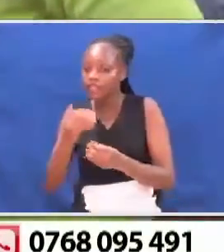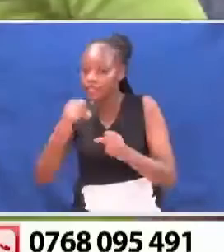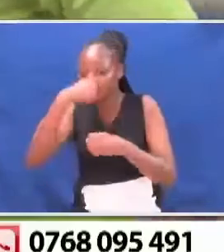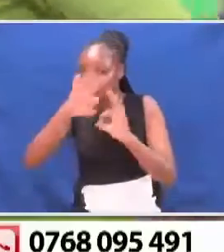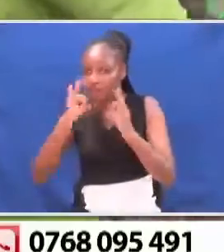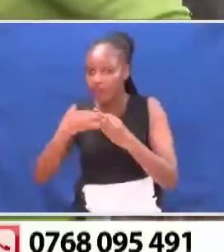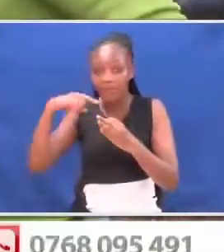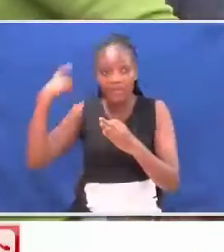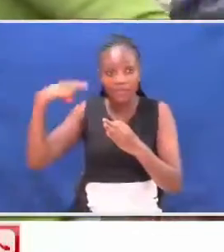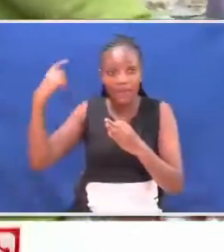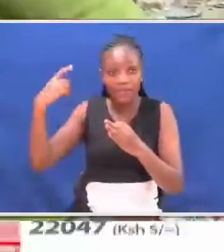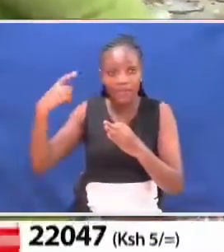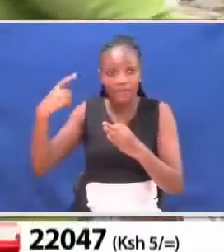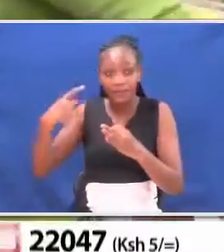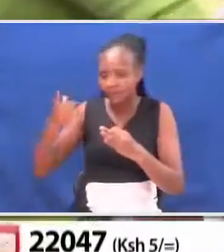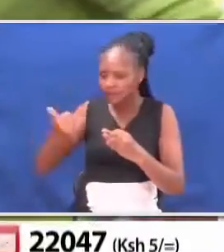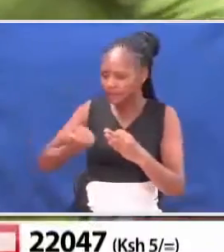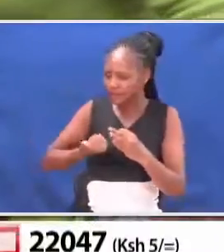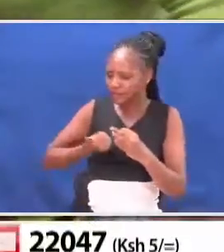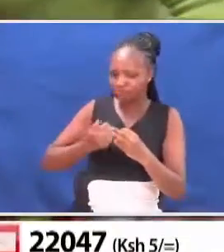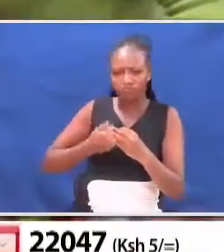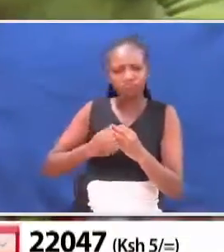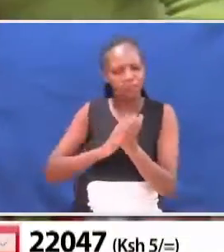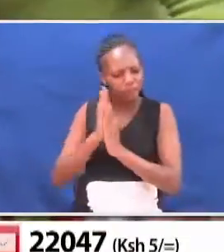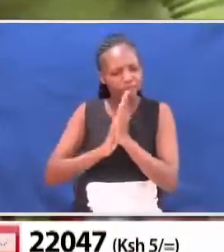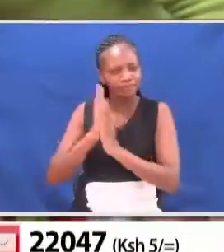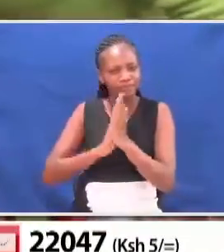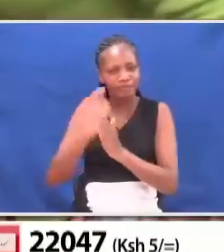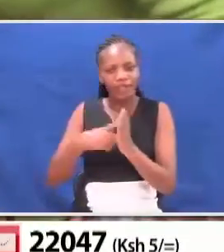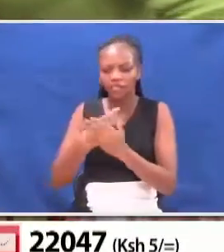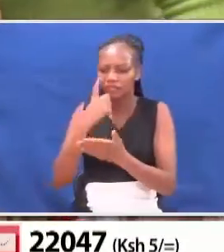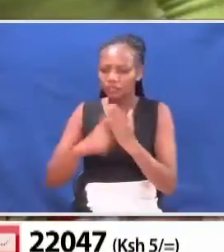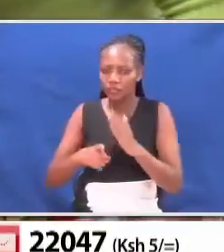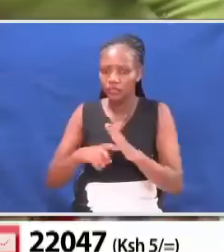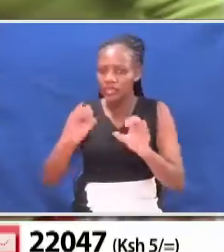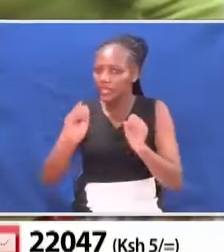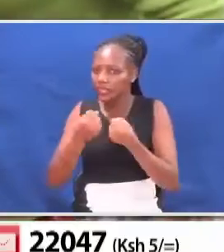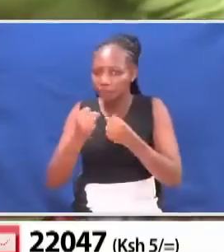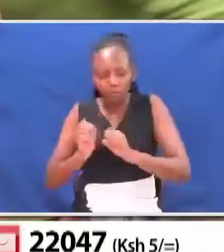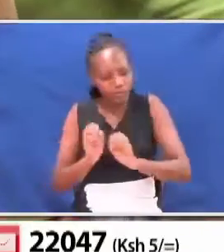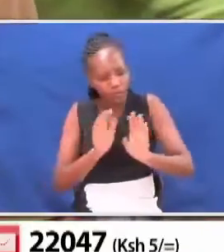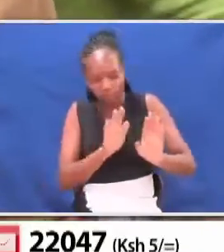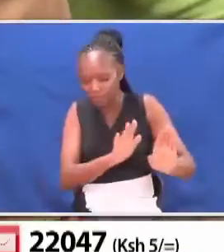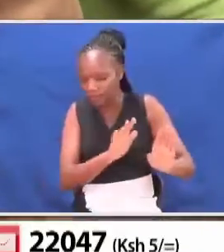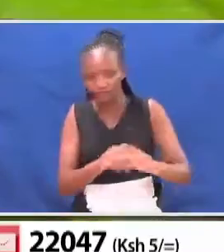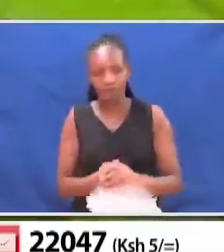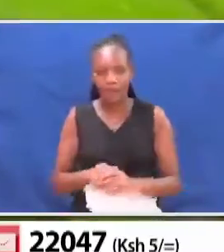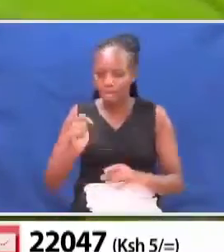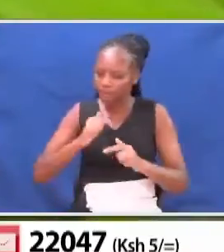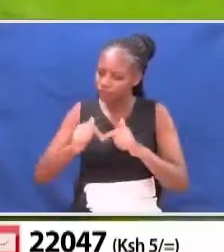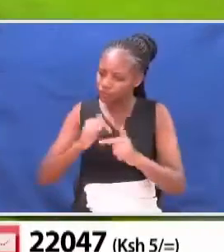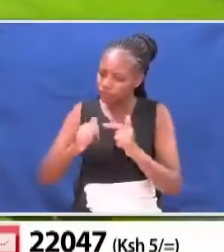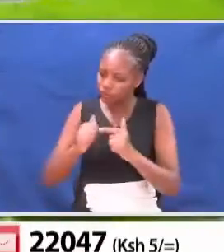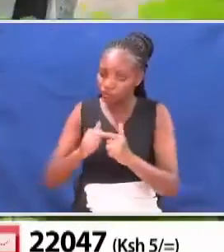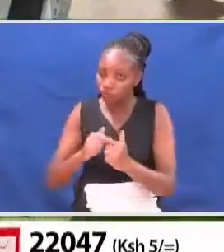in Mathare has been Wanjiru's routine for years now, a custom she says she has no plans to halt anytime soon.